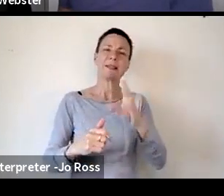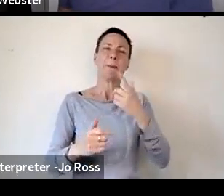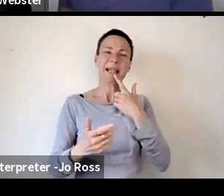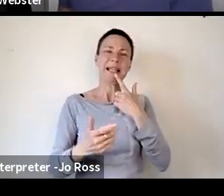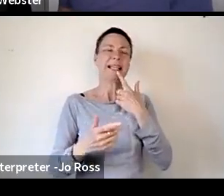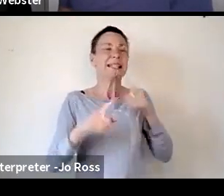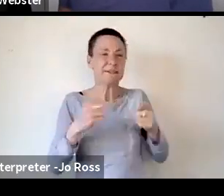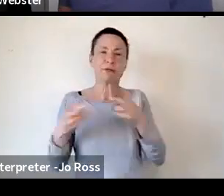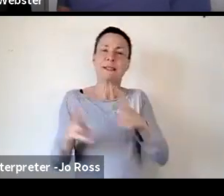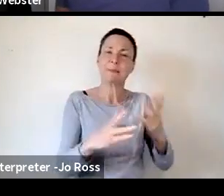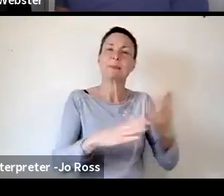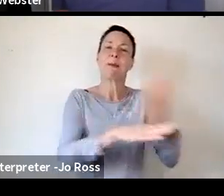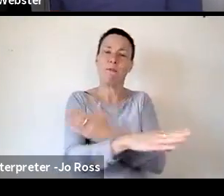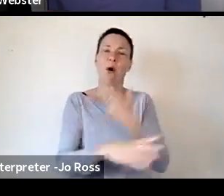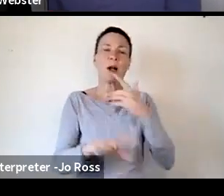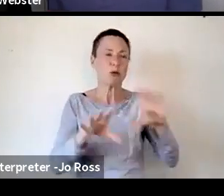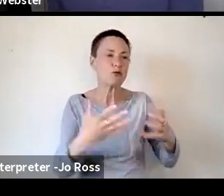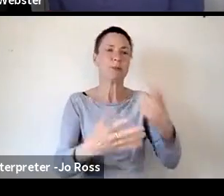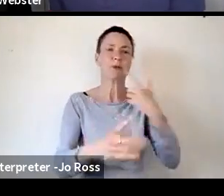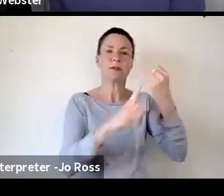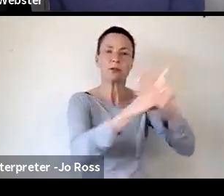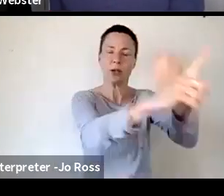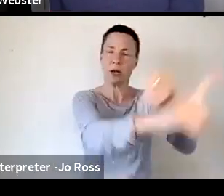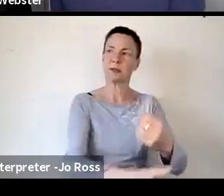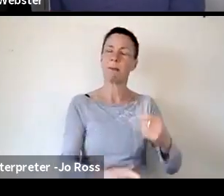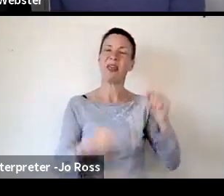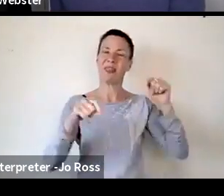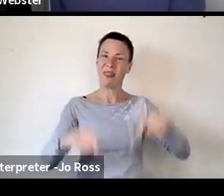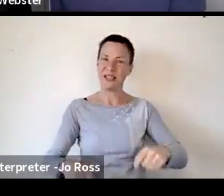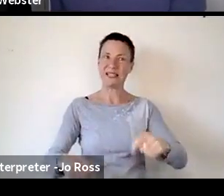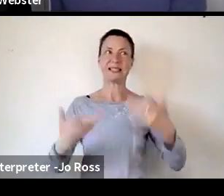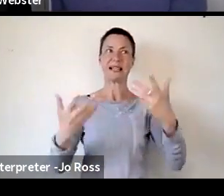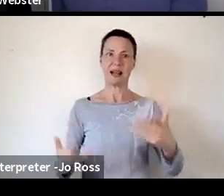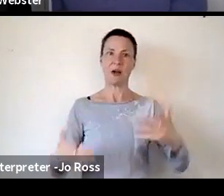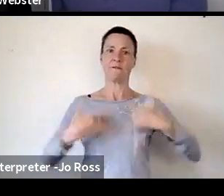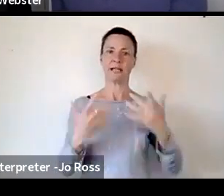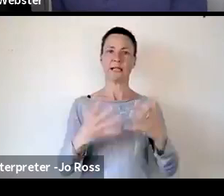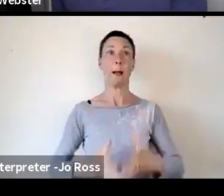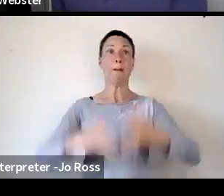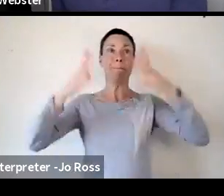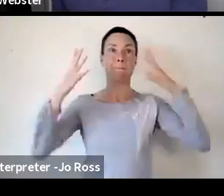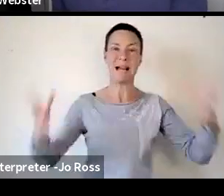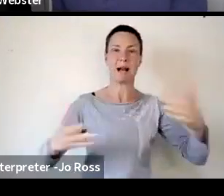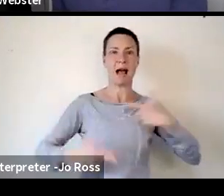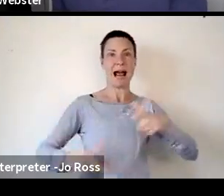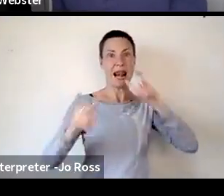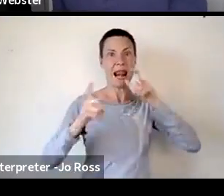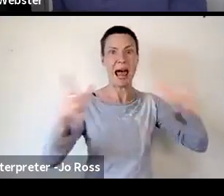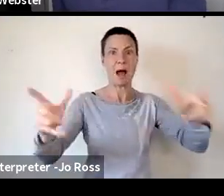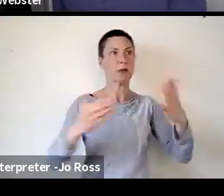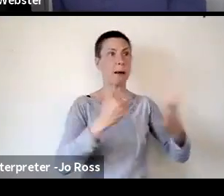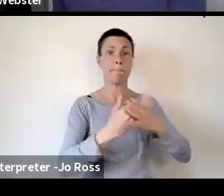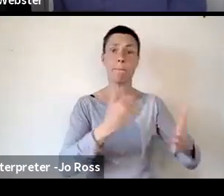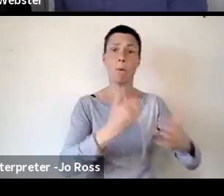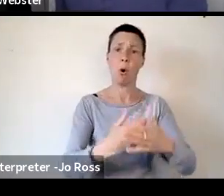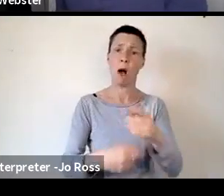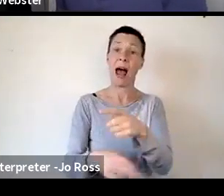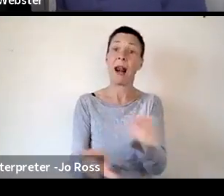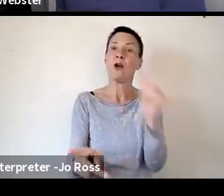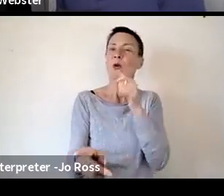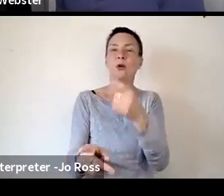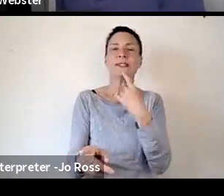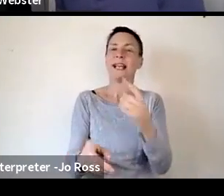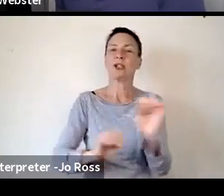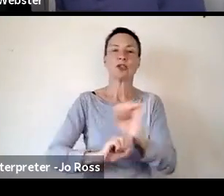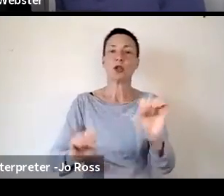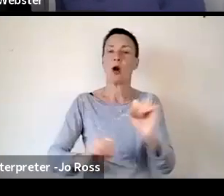Like I sense a longevity. Perhaps, like you're saying, I hear you. Like, it's not happened enough yet. Maybe that hasn't